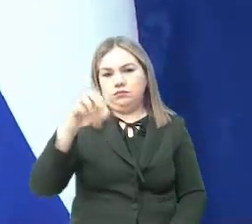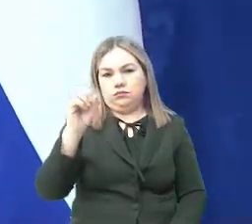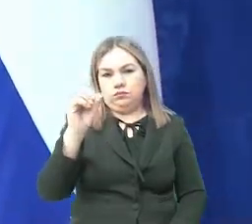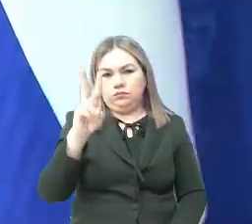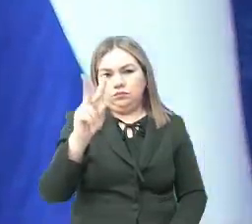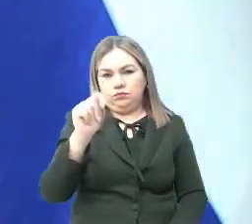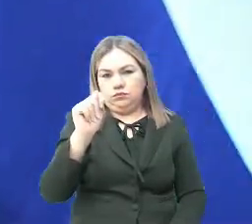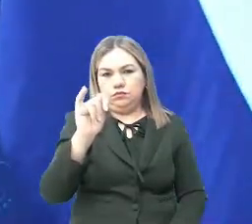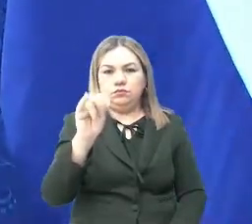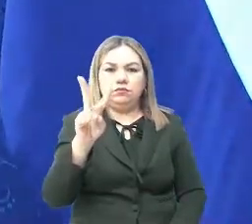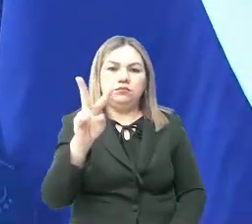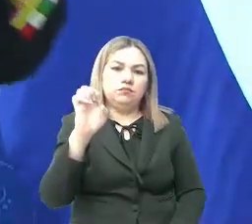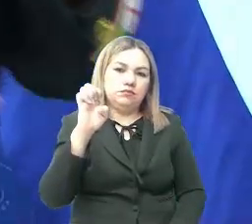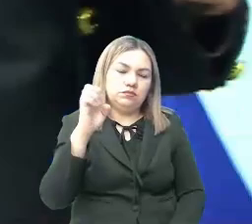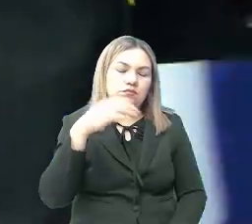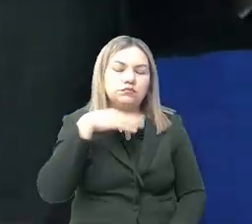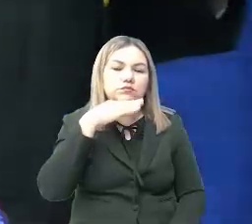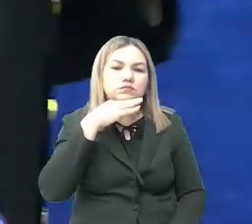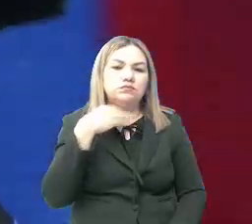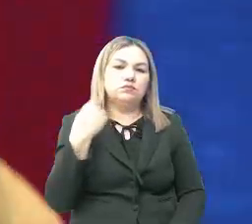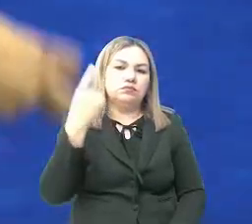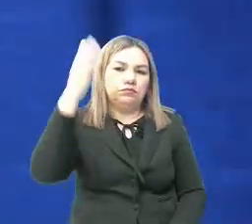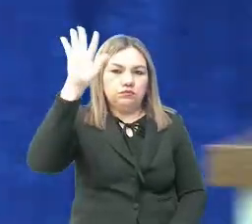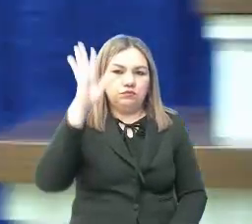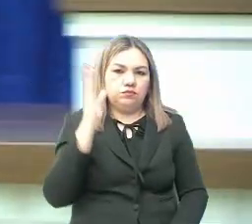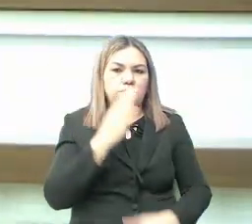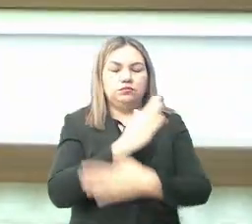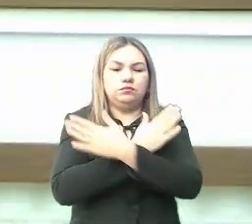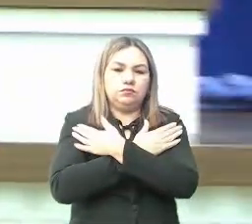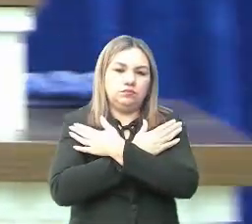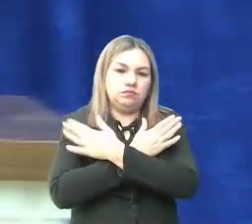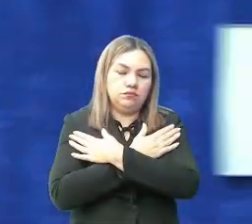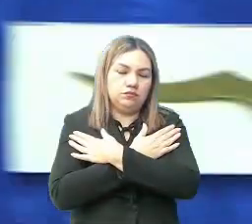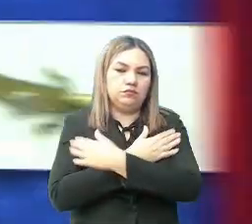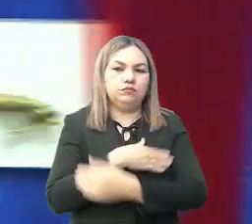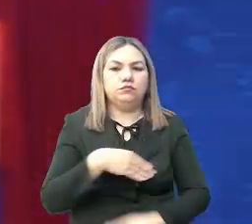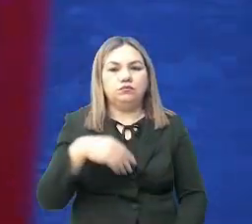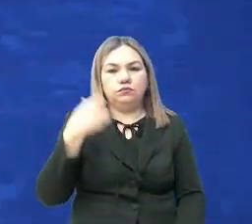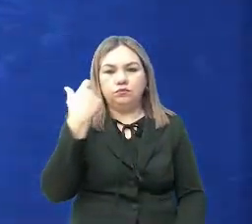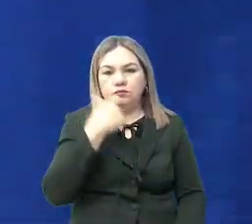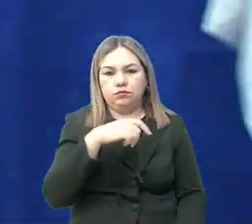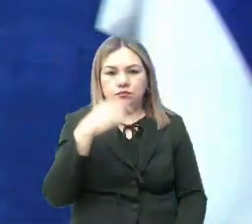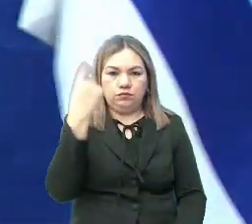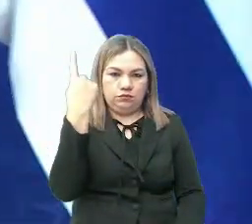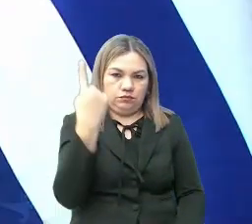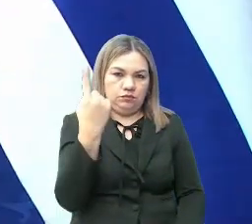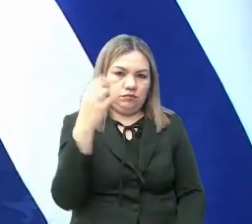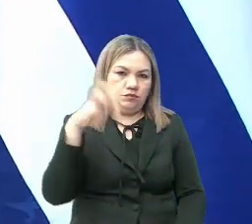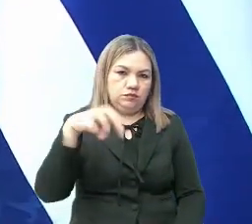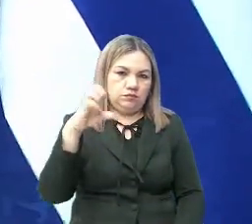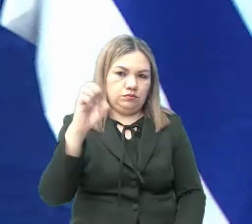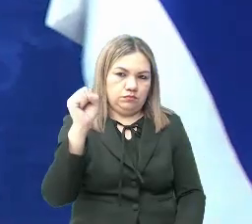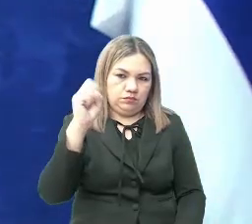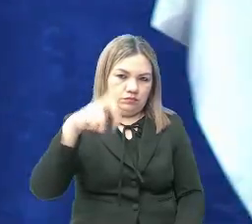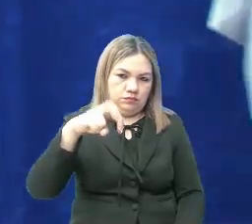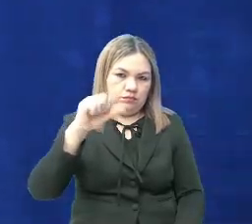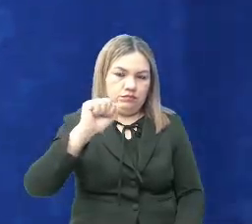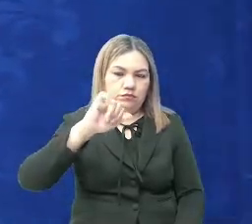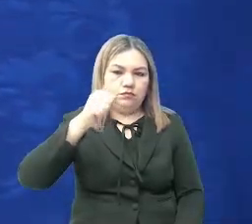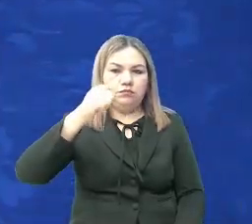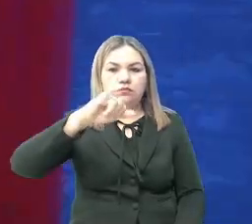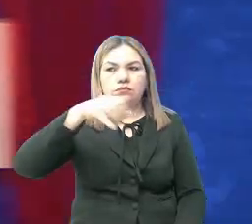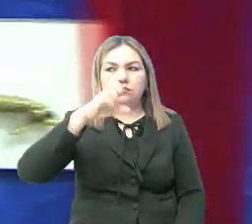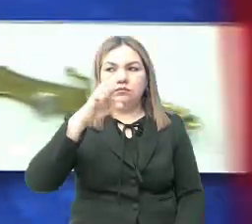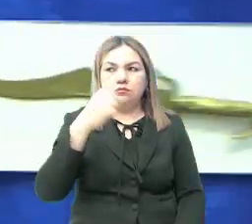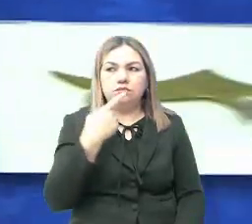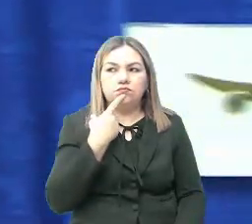a left message that's not only that God is love. God is love. We need a message that